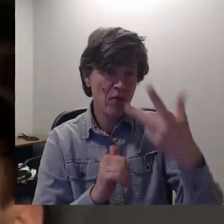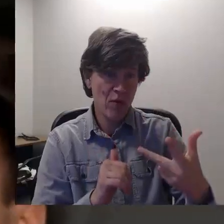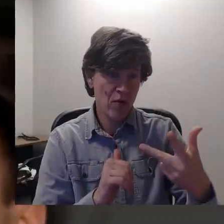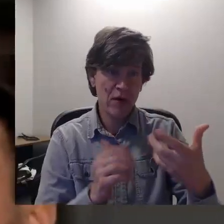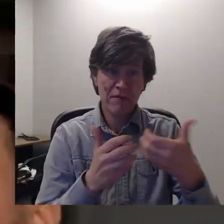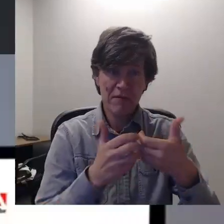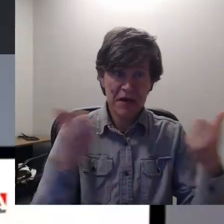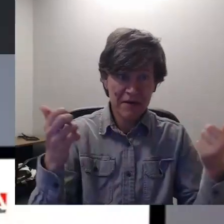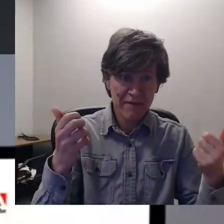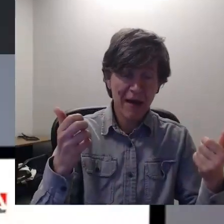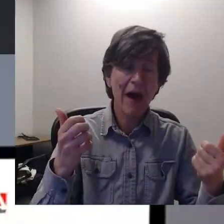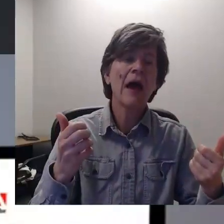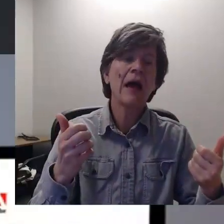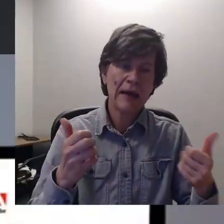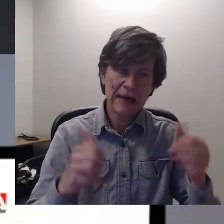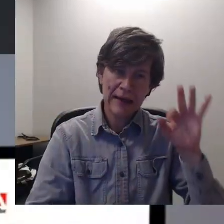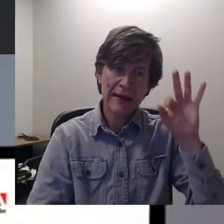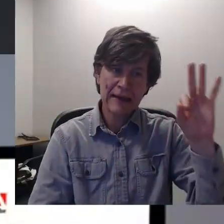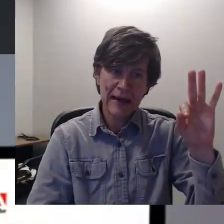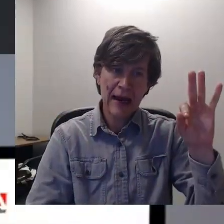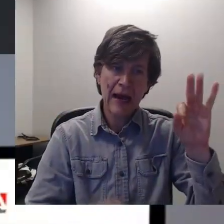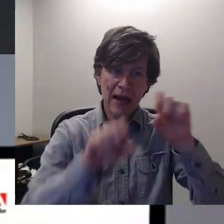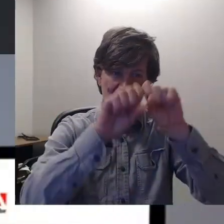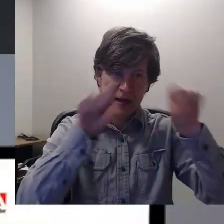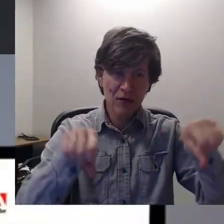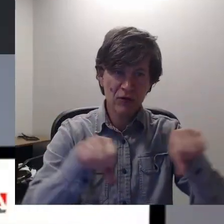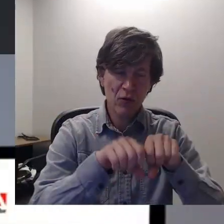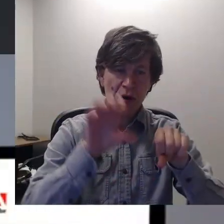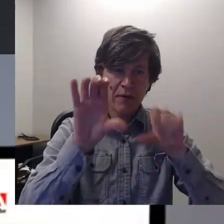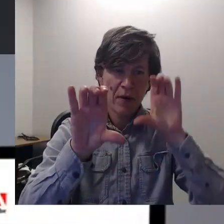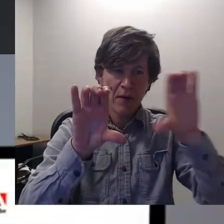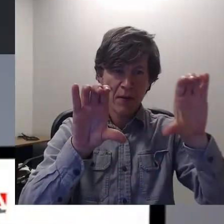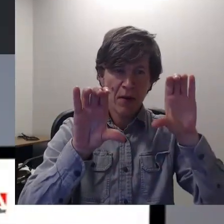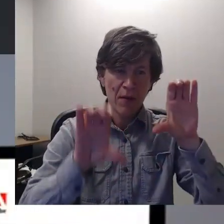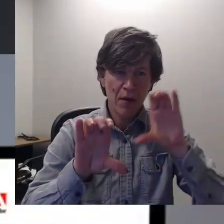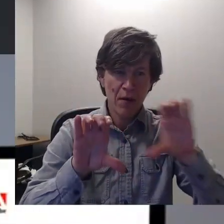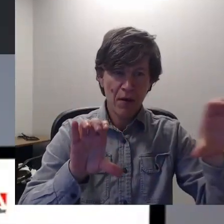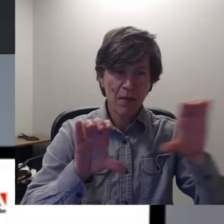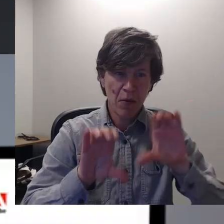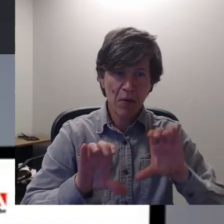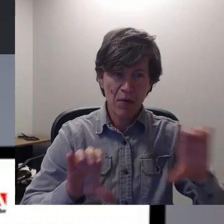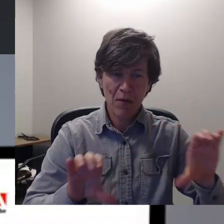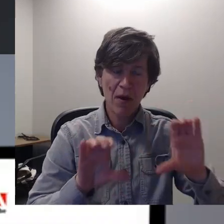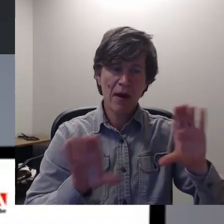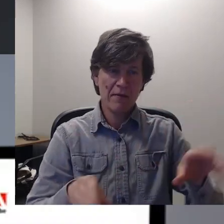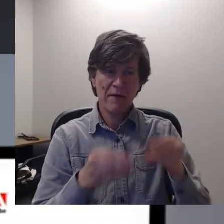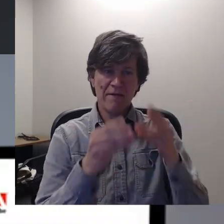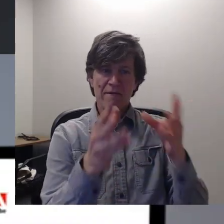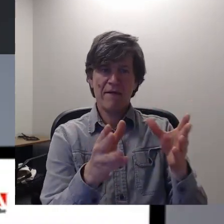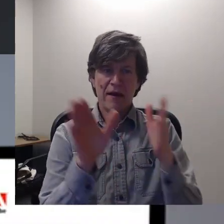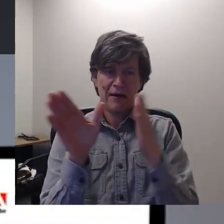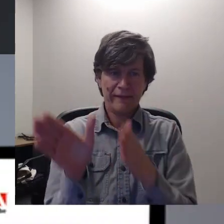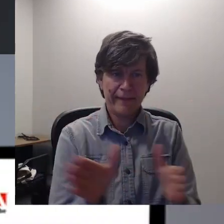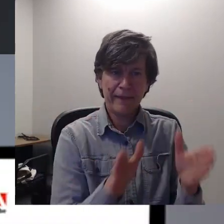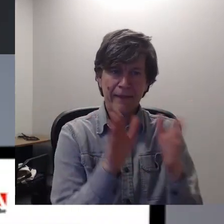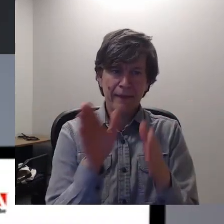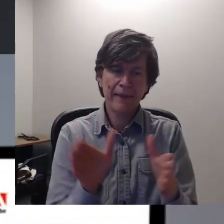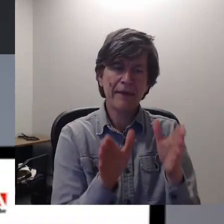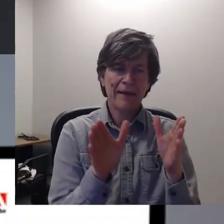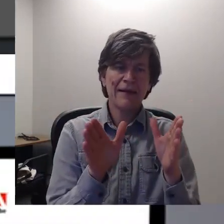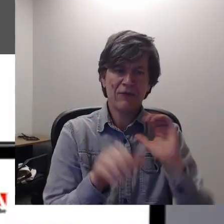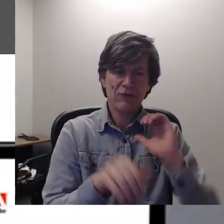3 parts, it'll give you a structure and a framework to work within. So a lot of the hard work is done because a lot of the design choices are